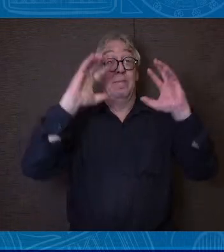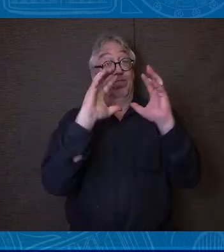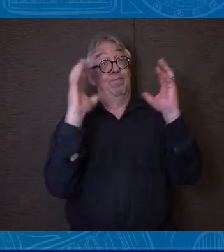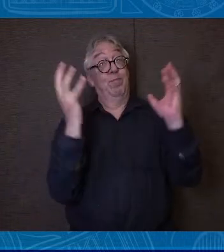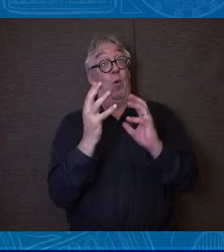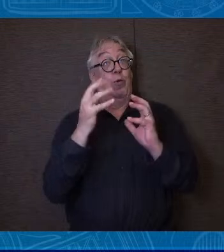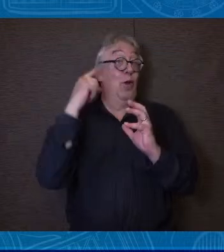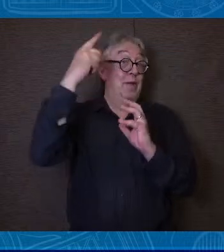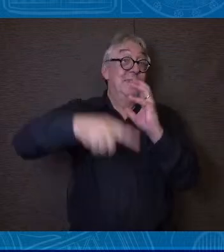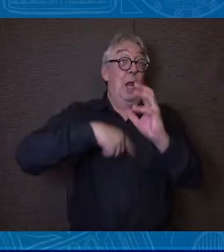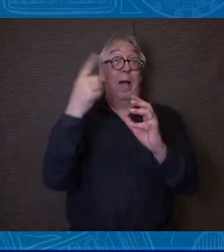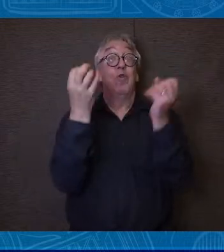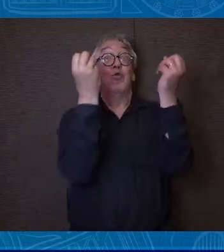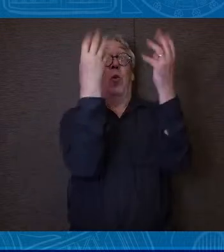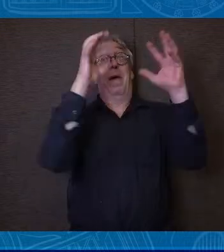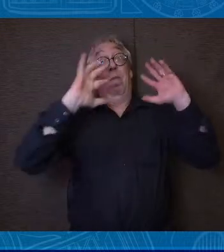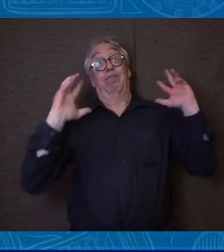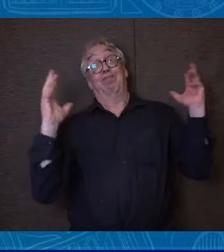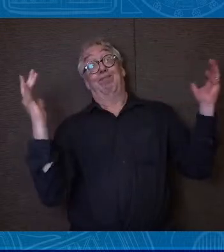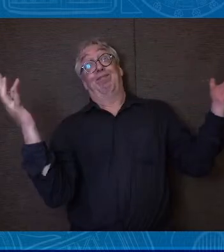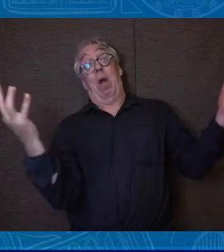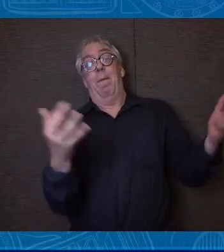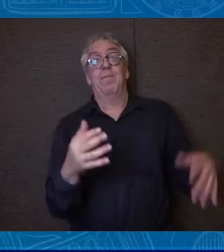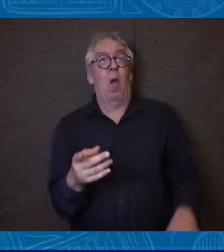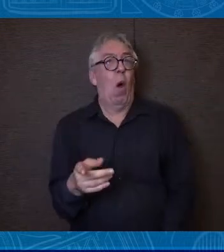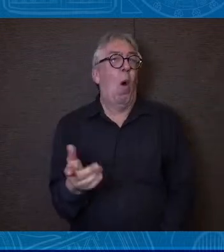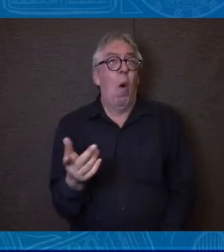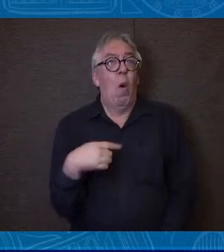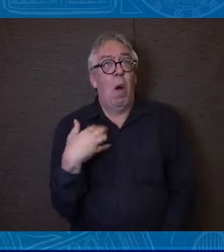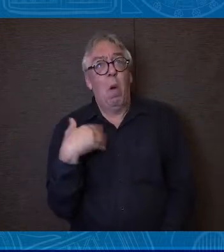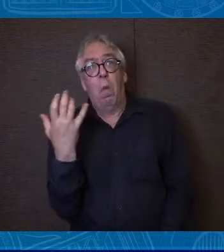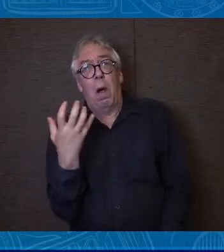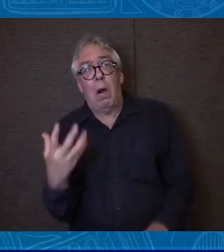to create another constellation. It's